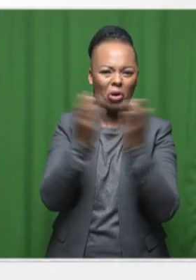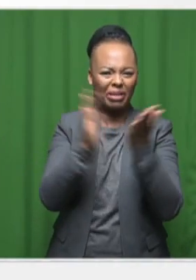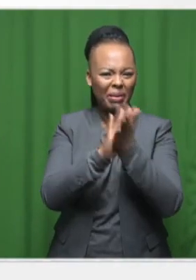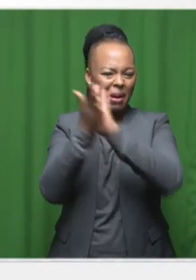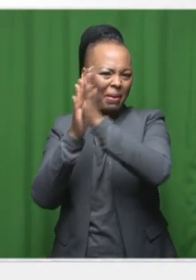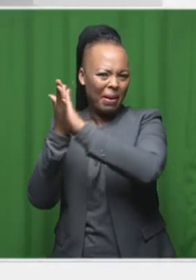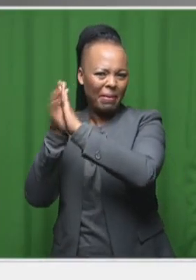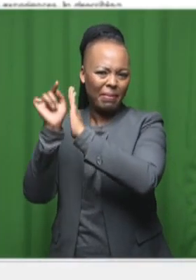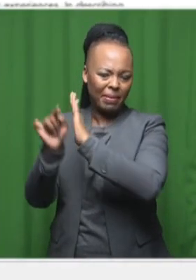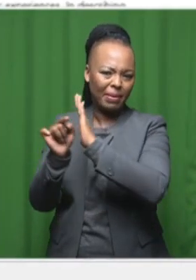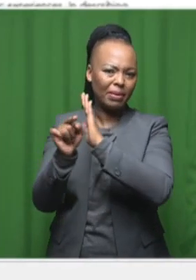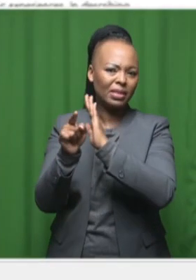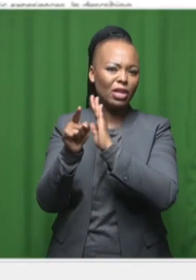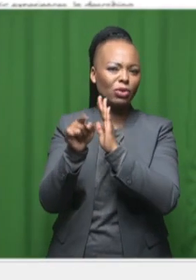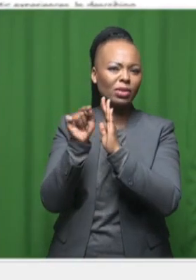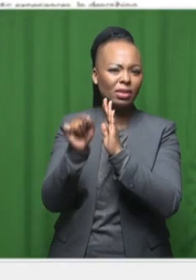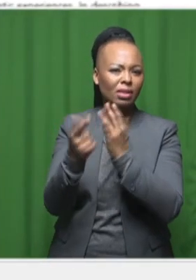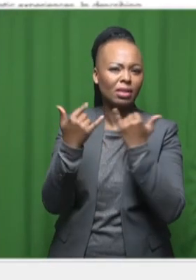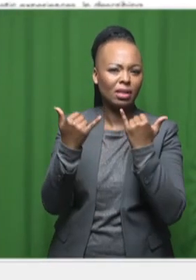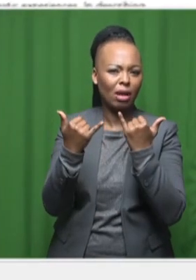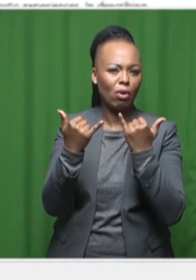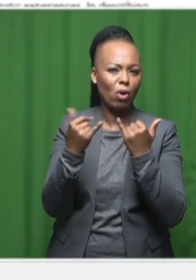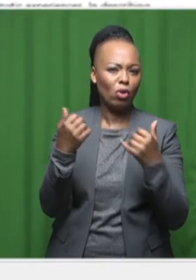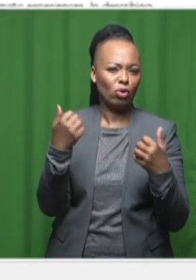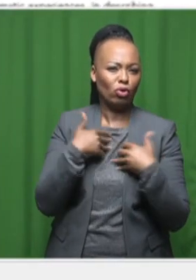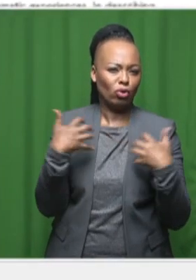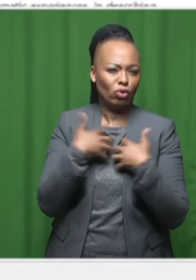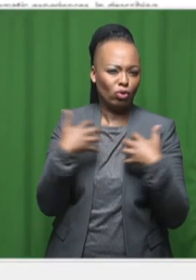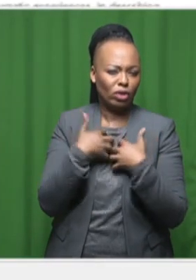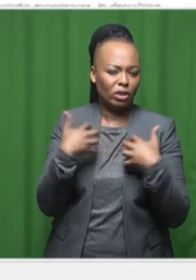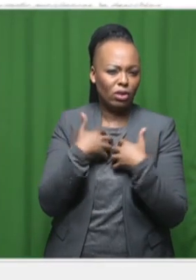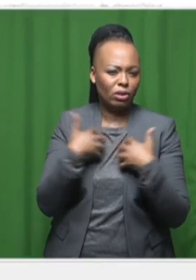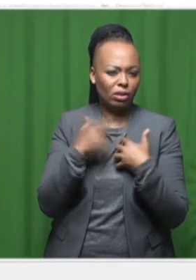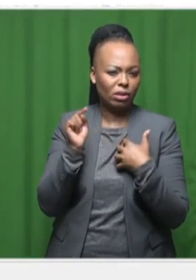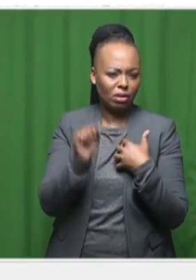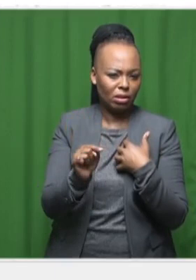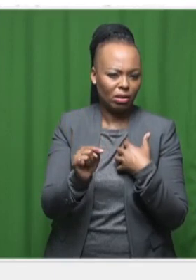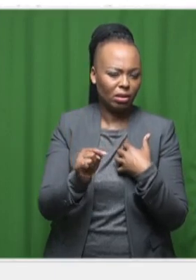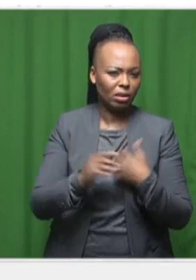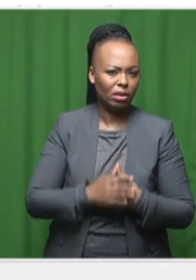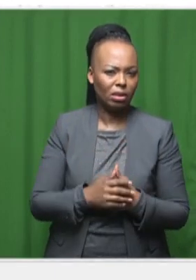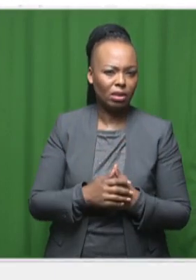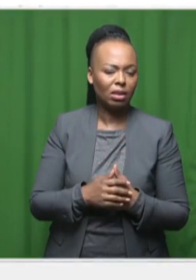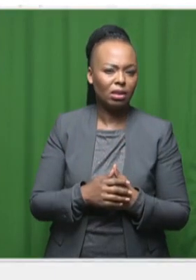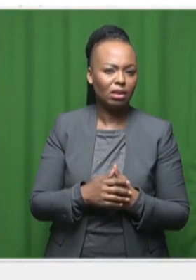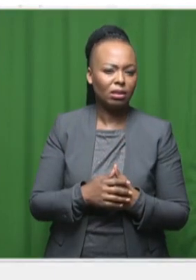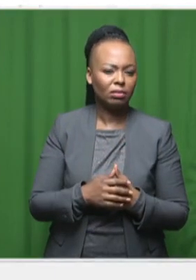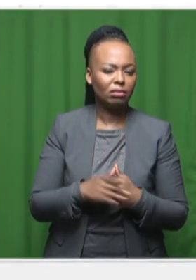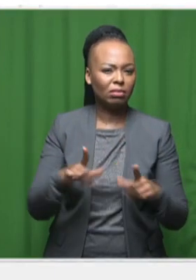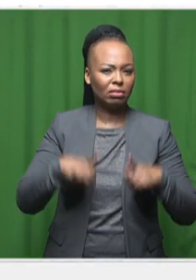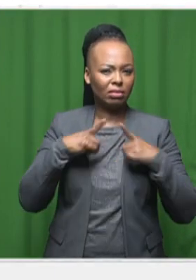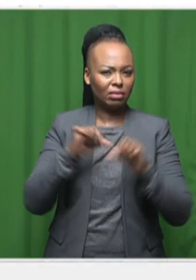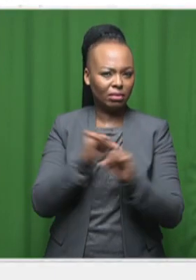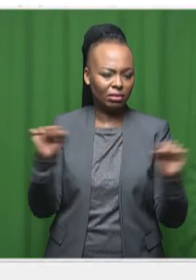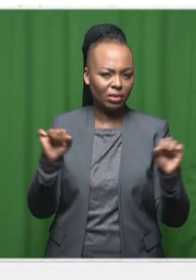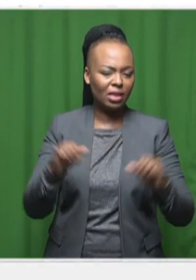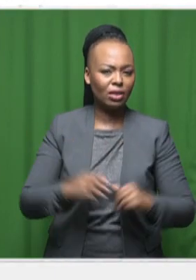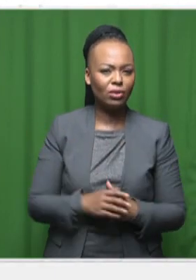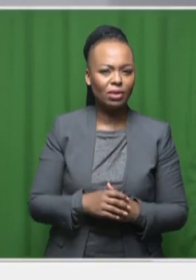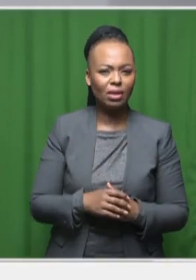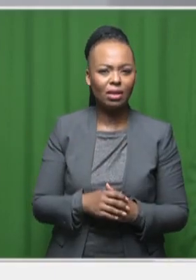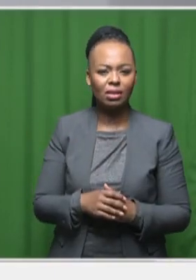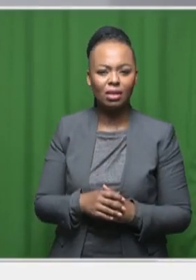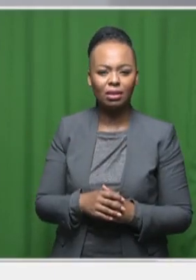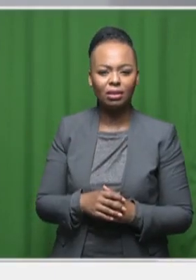white nationalism, then trauma, escape and well-being. So initially we didn't